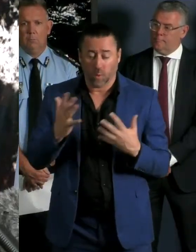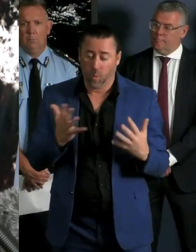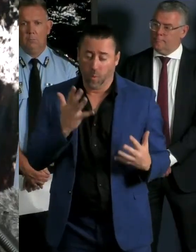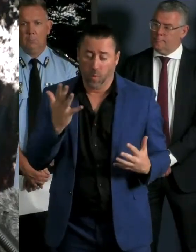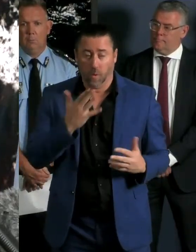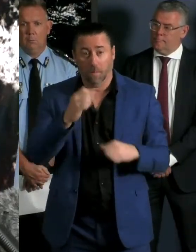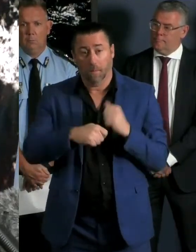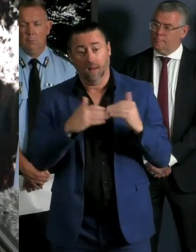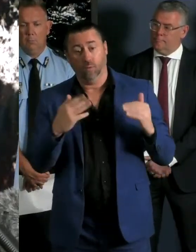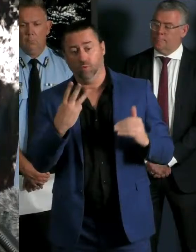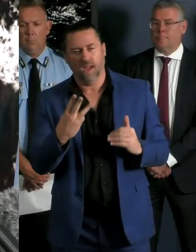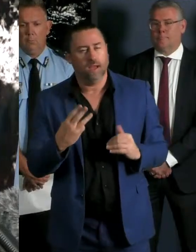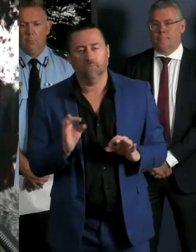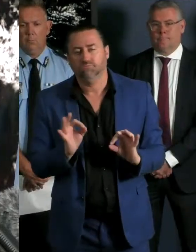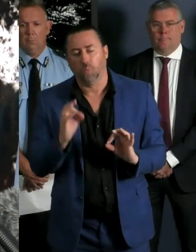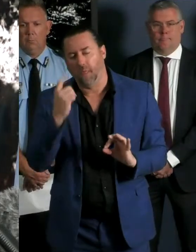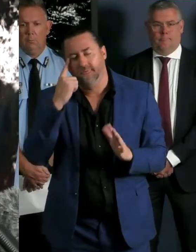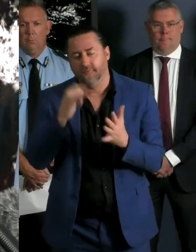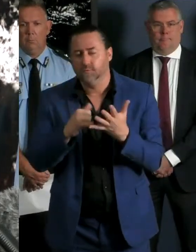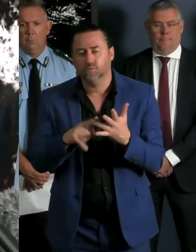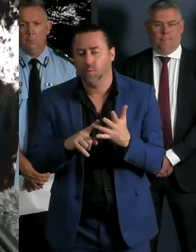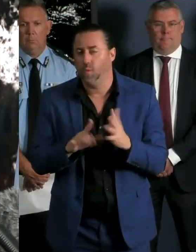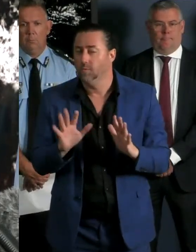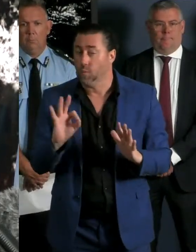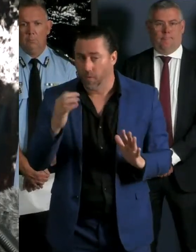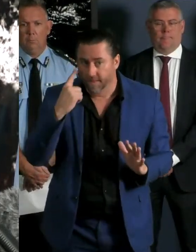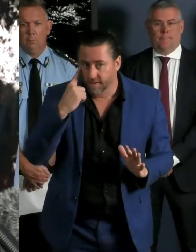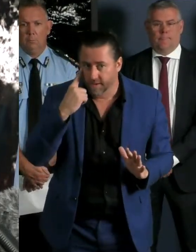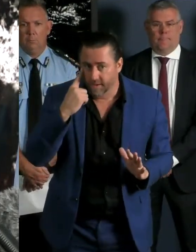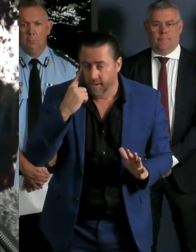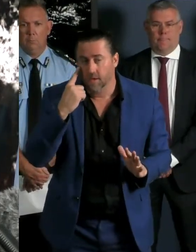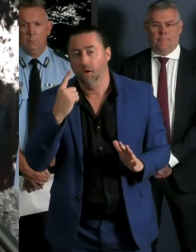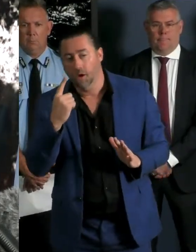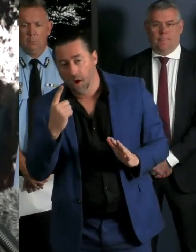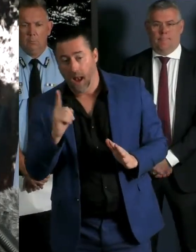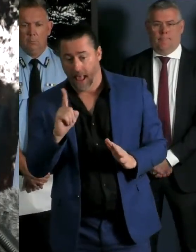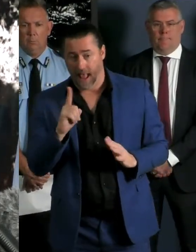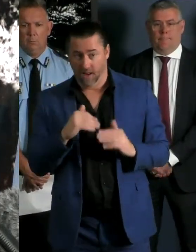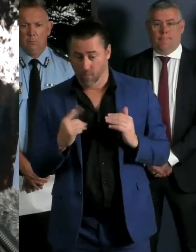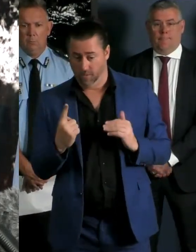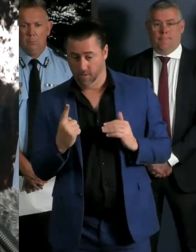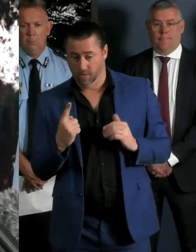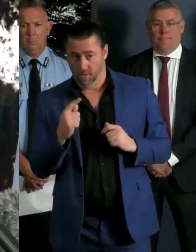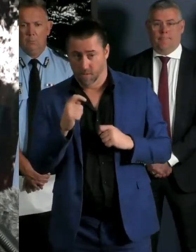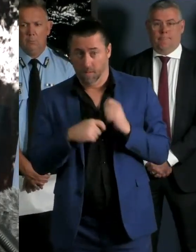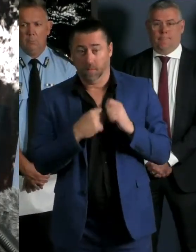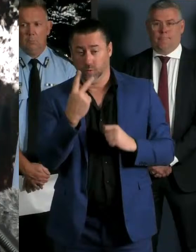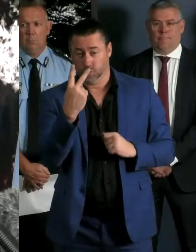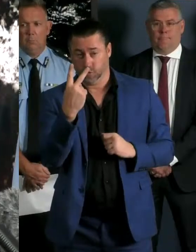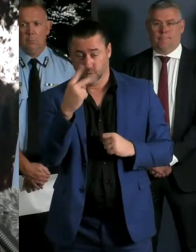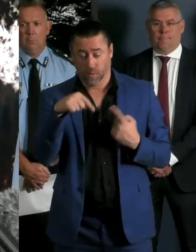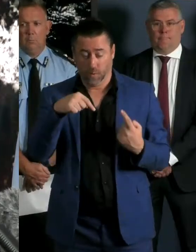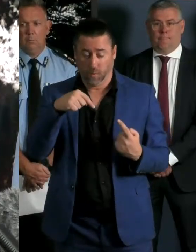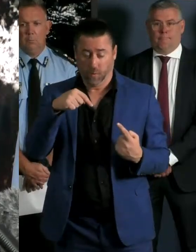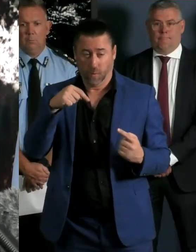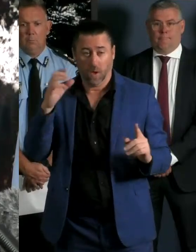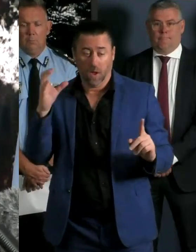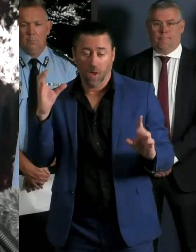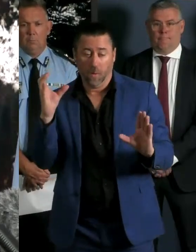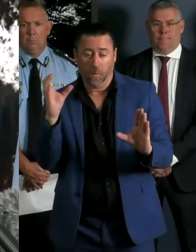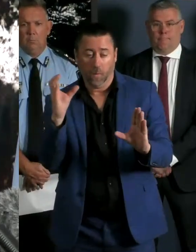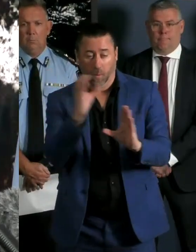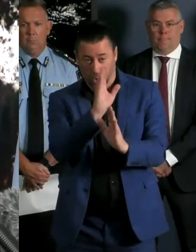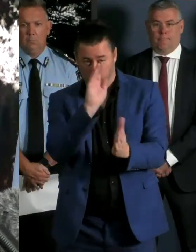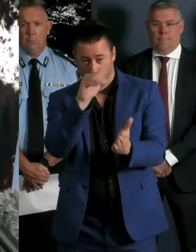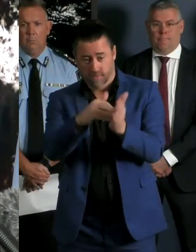Category 3. So the most likely scenario is that it will intensify into a Category 2 right before it reaches the coast. So it's already